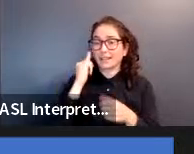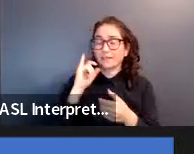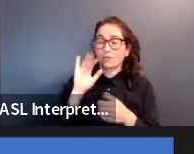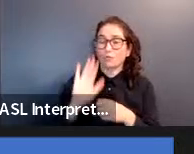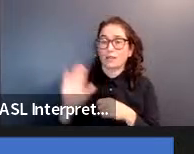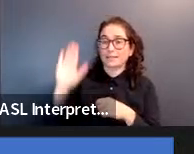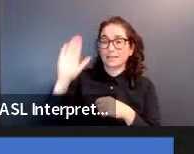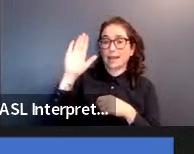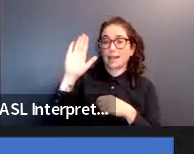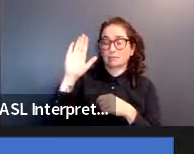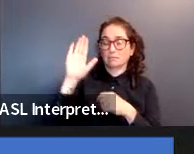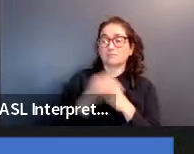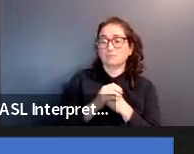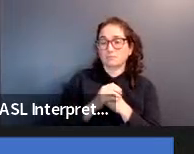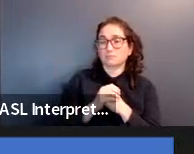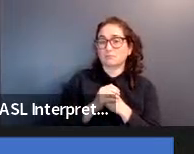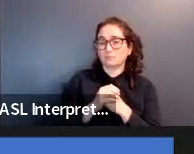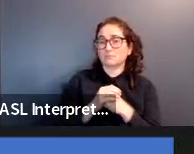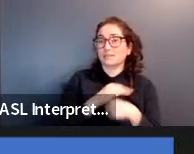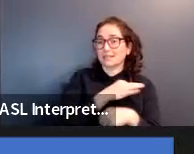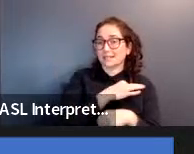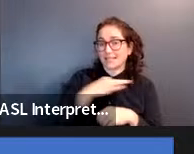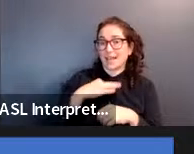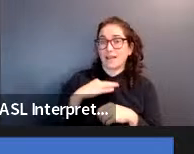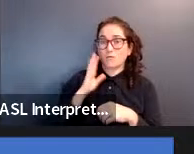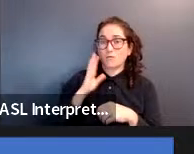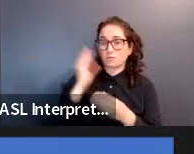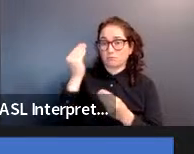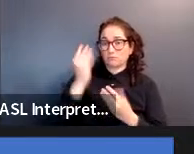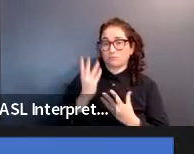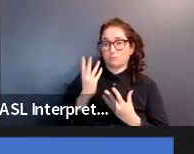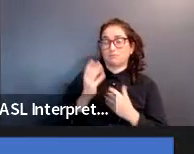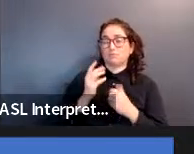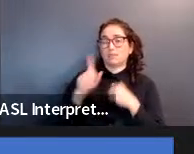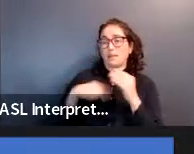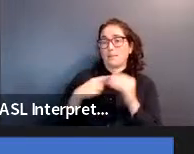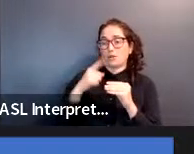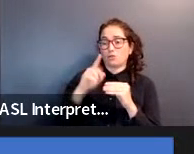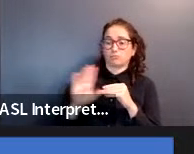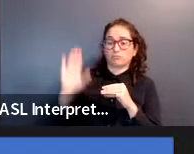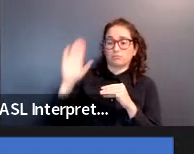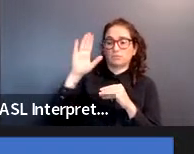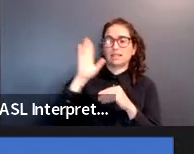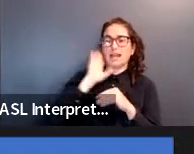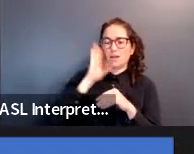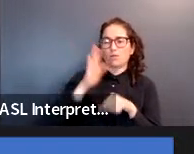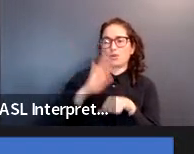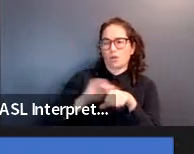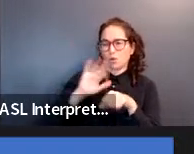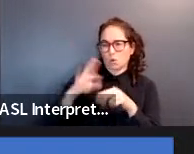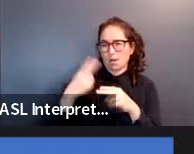hand, staff will notify me of your raised hand and I will call on you.